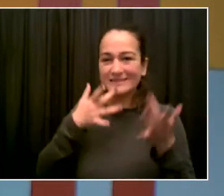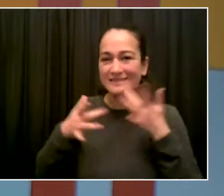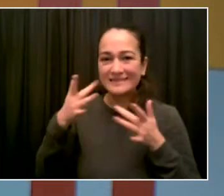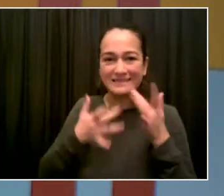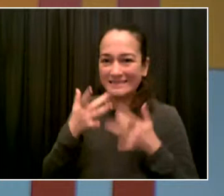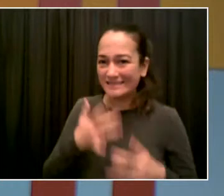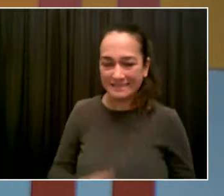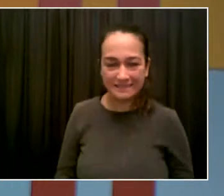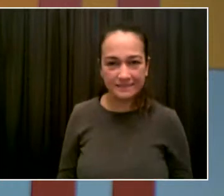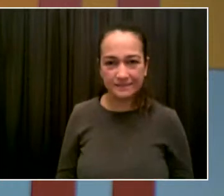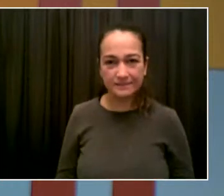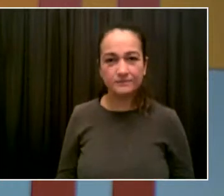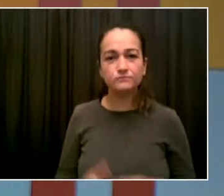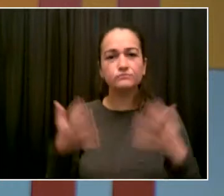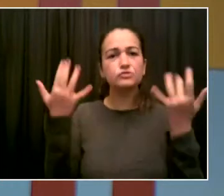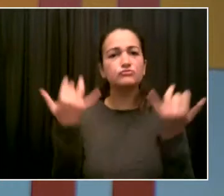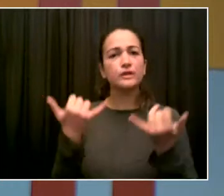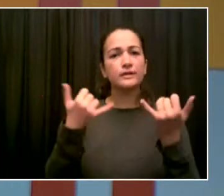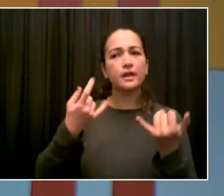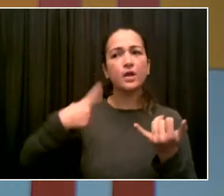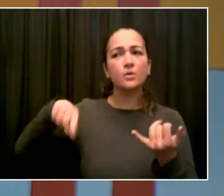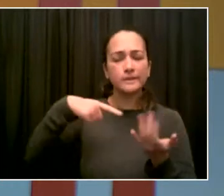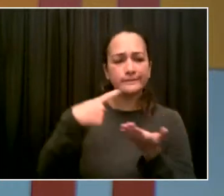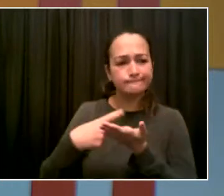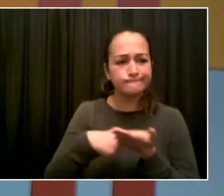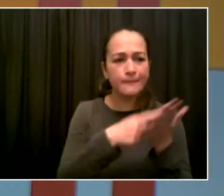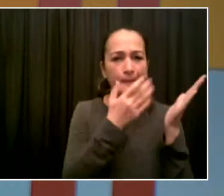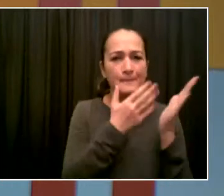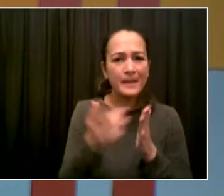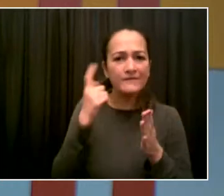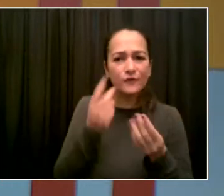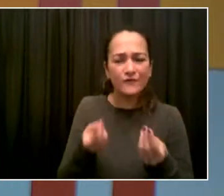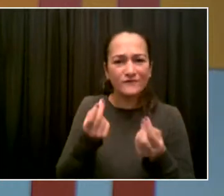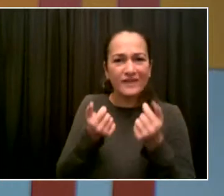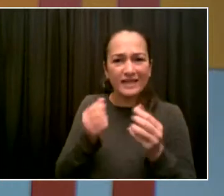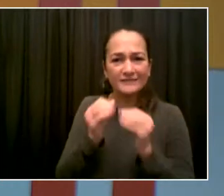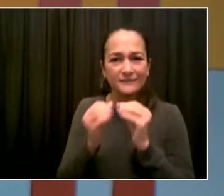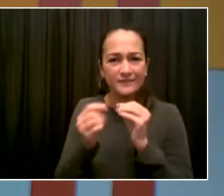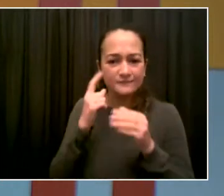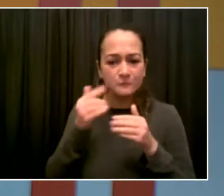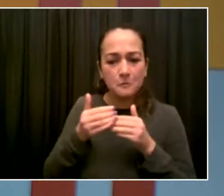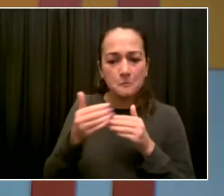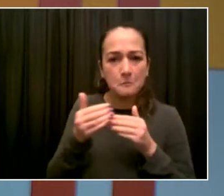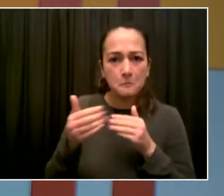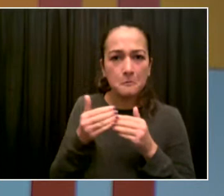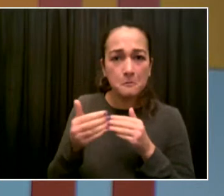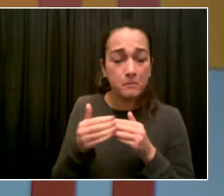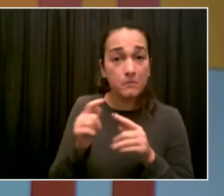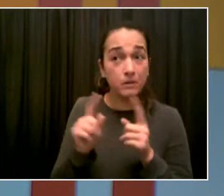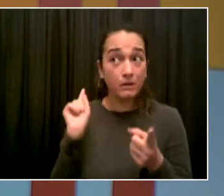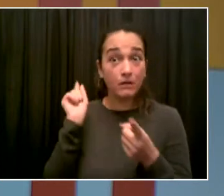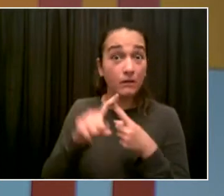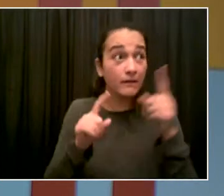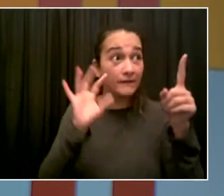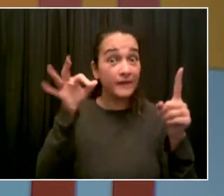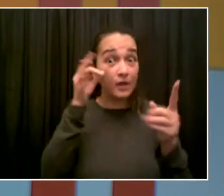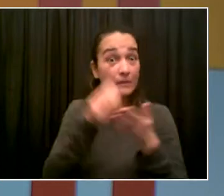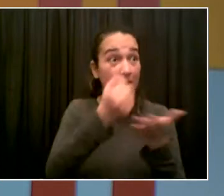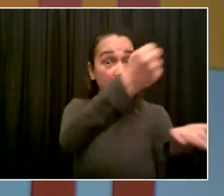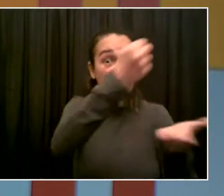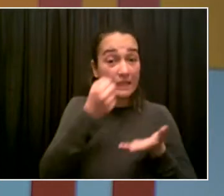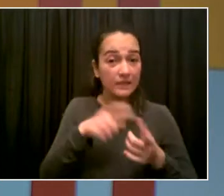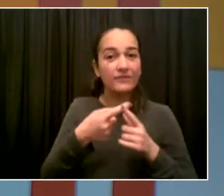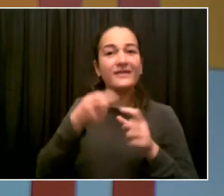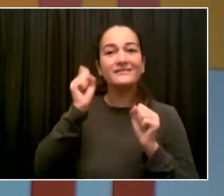this kind of extreme weather. So we certainly will be doing more in the way of addressing some of the particular sewer problems. But in terms